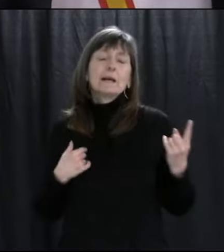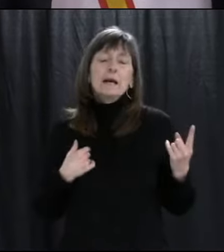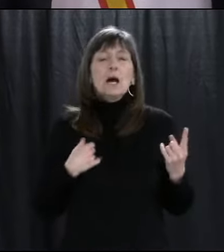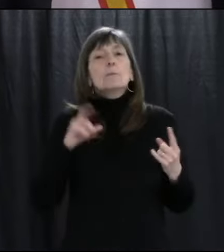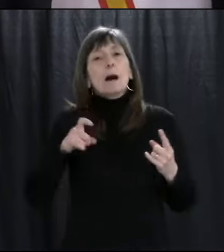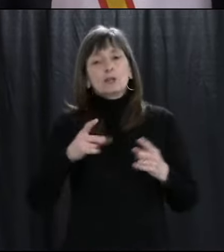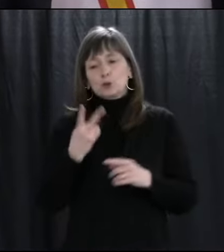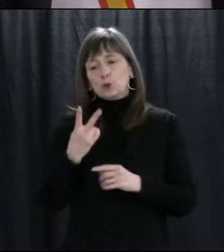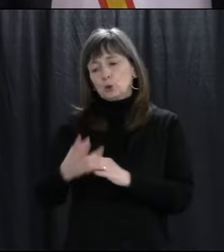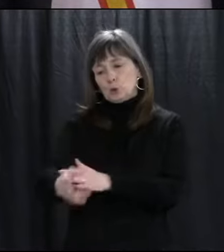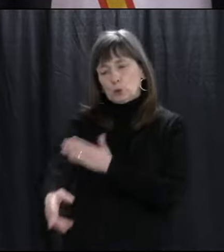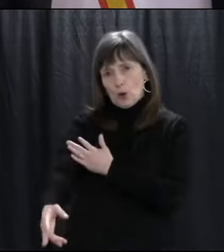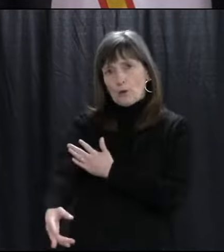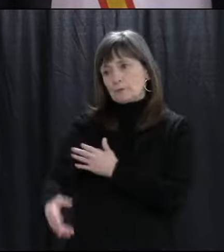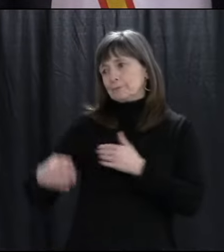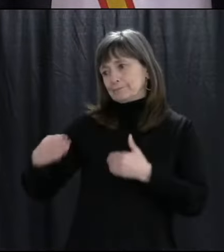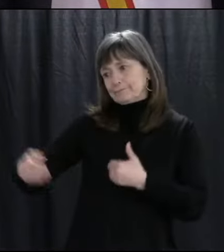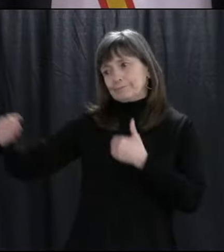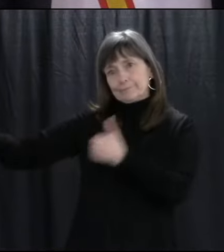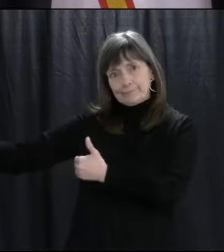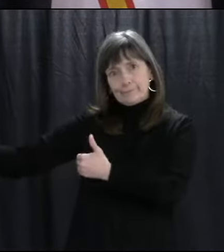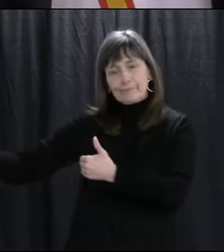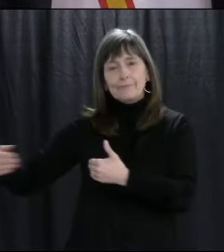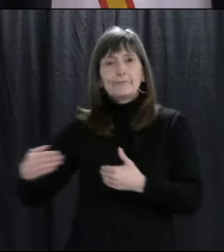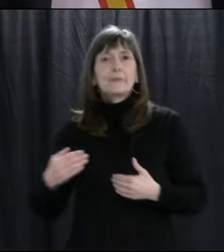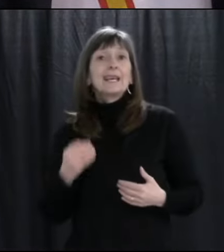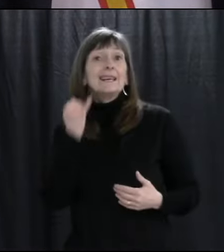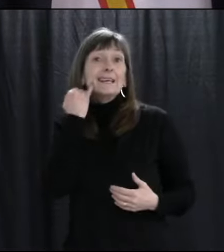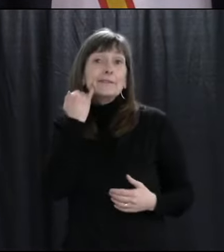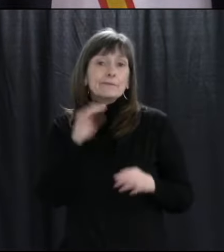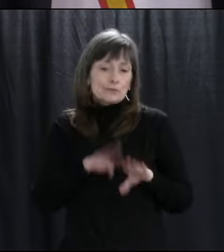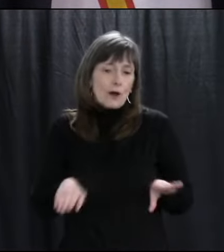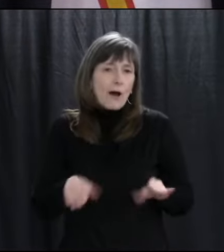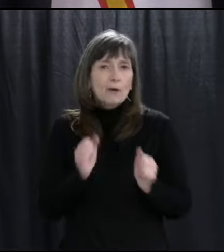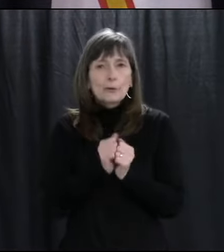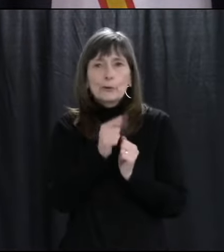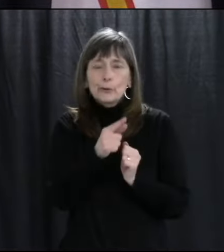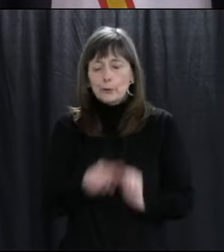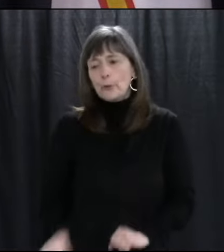going to do that if you're in the same household, but if you're walking with a friend, or if you're,